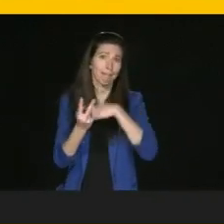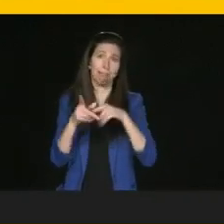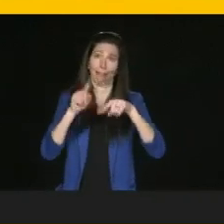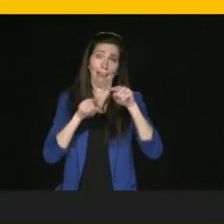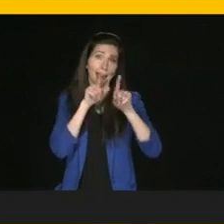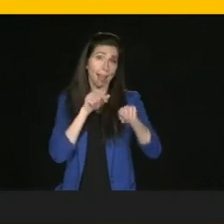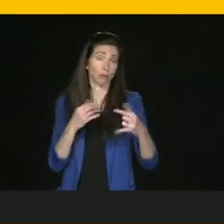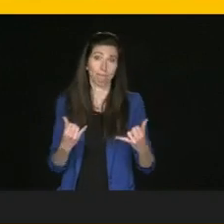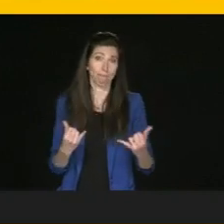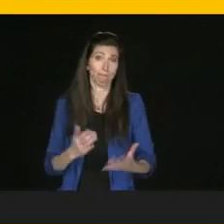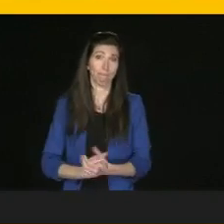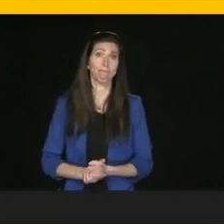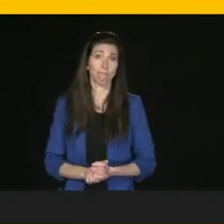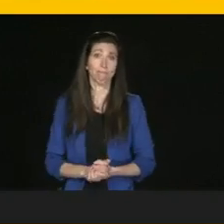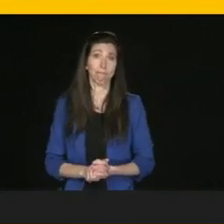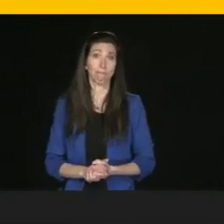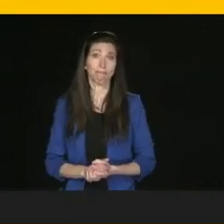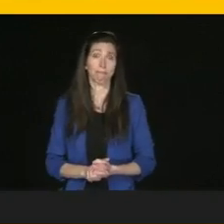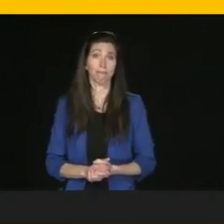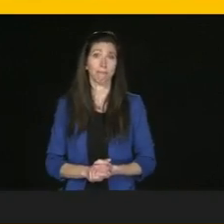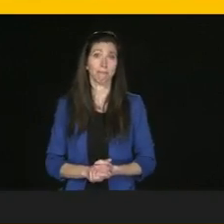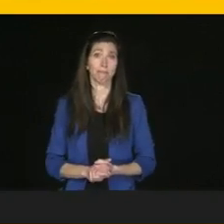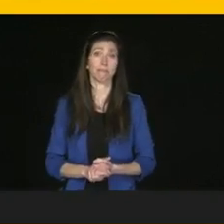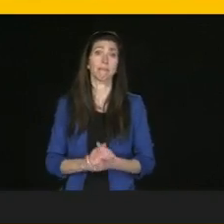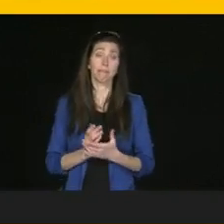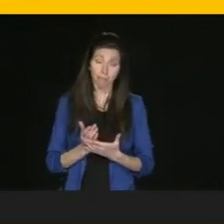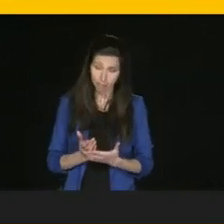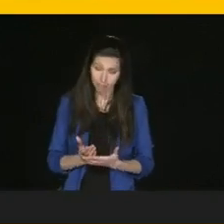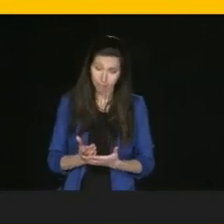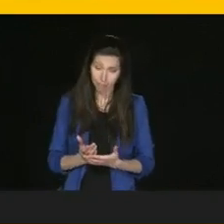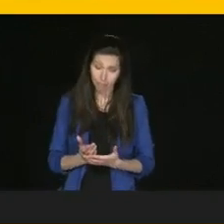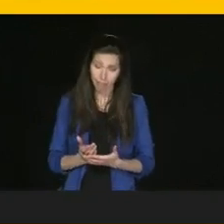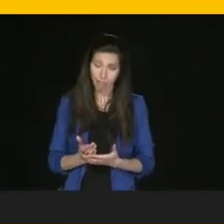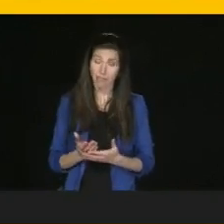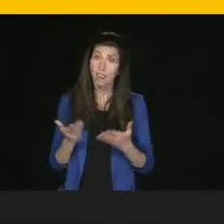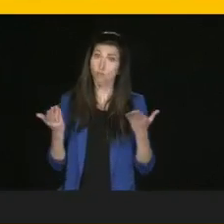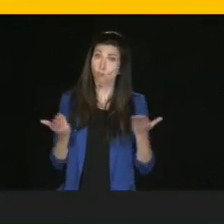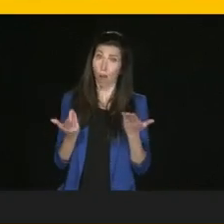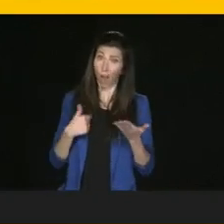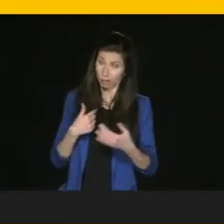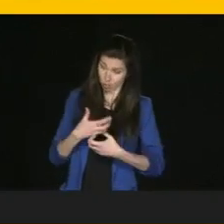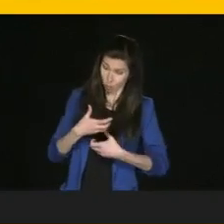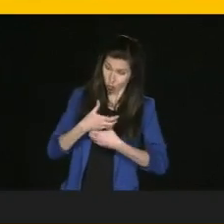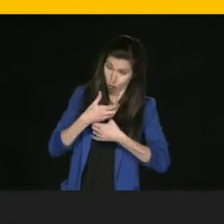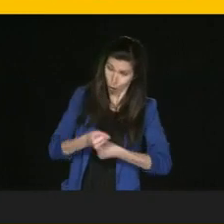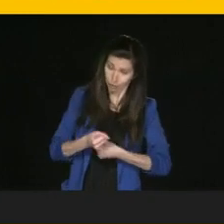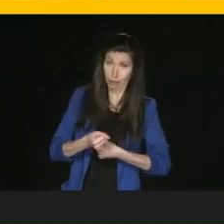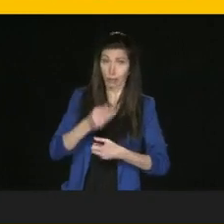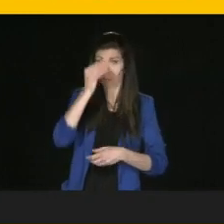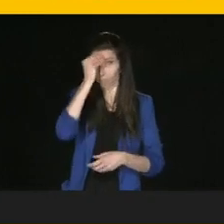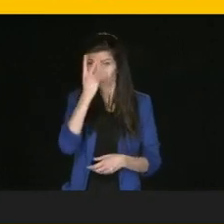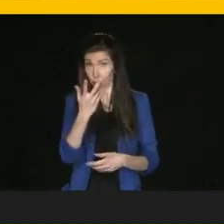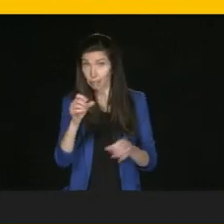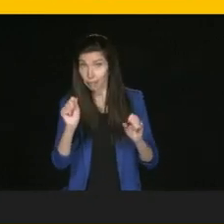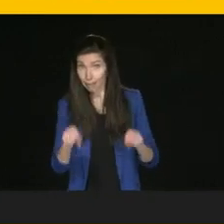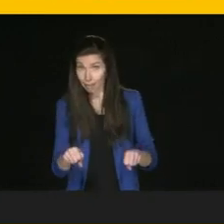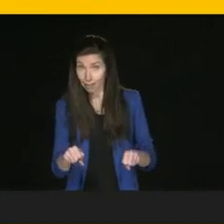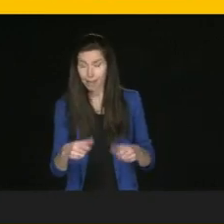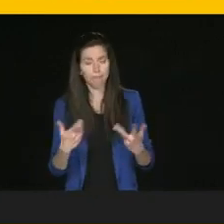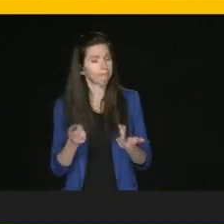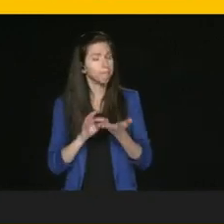But we can predict that if we do our best in terms of physical